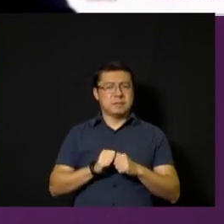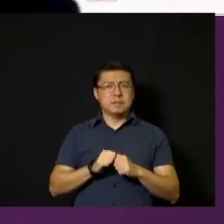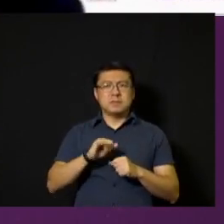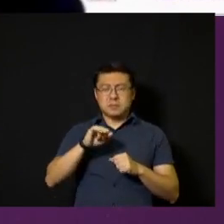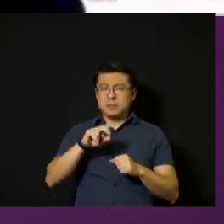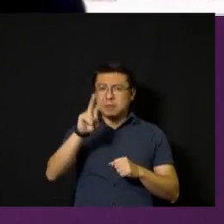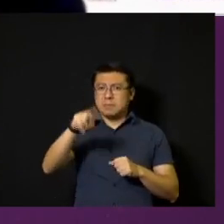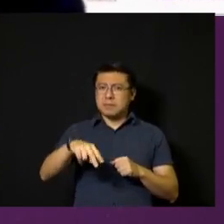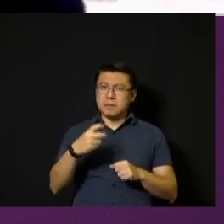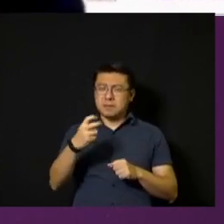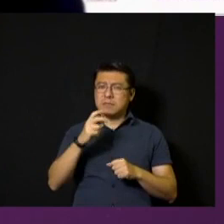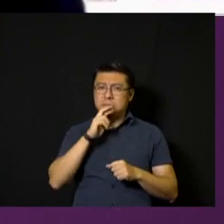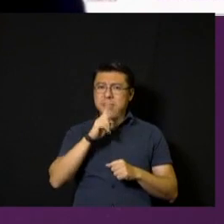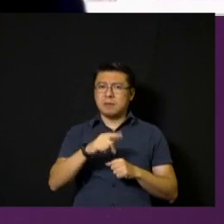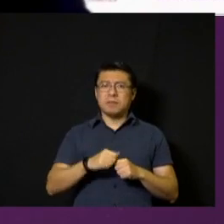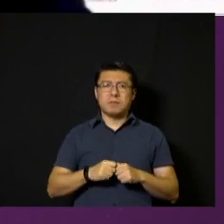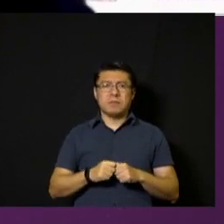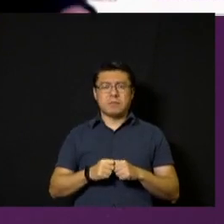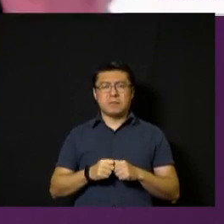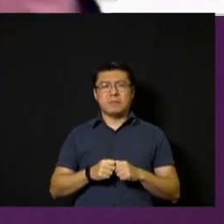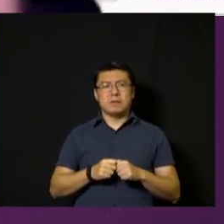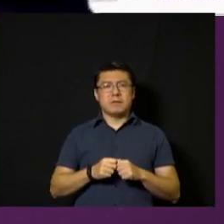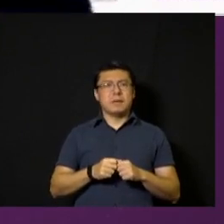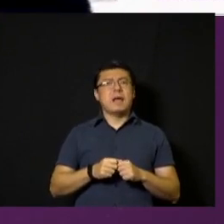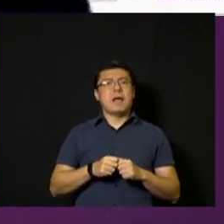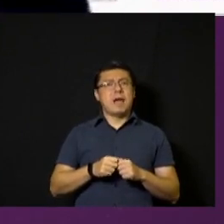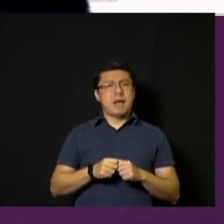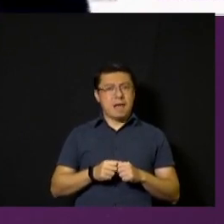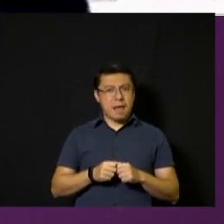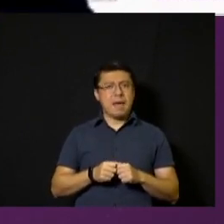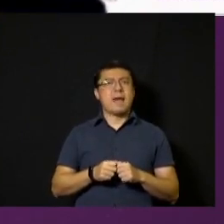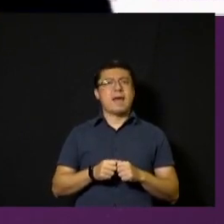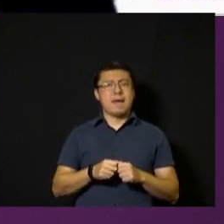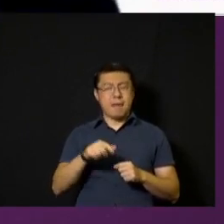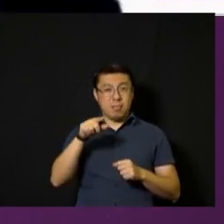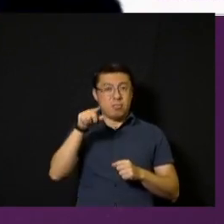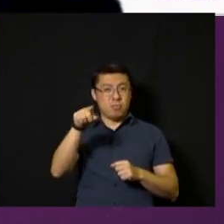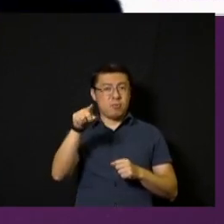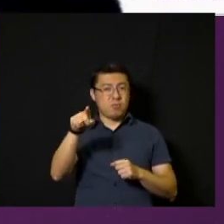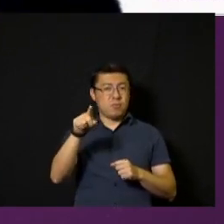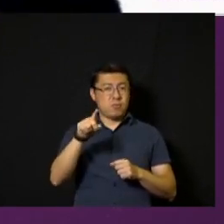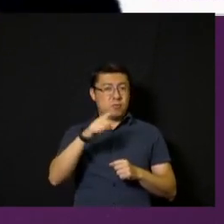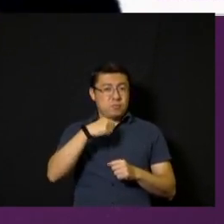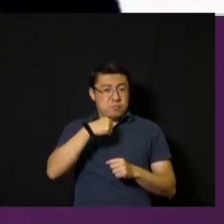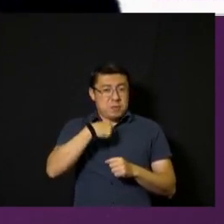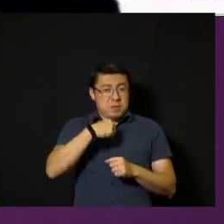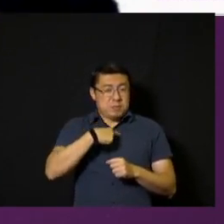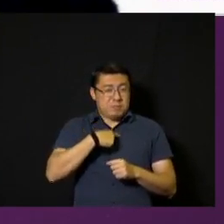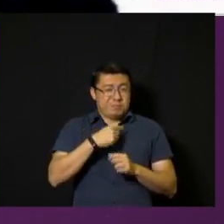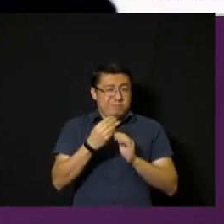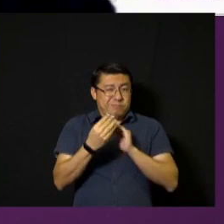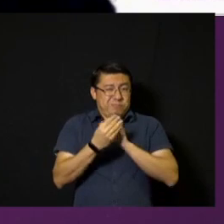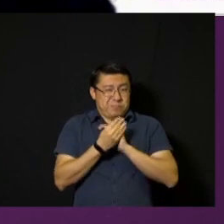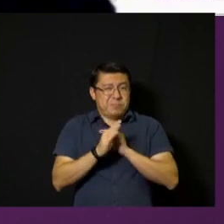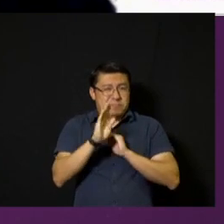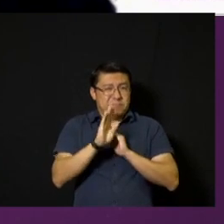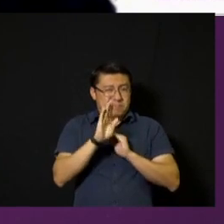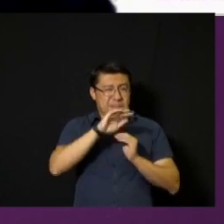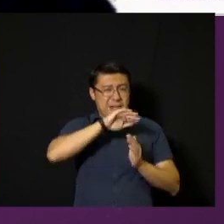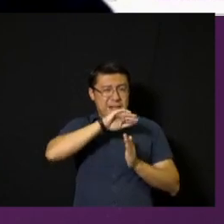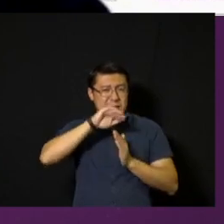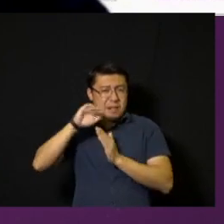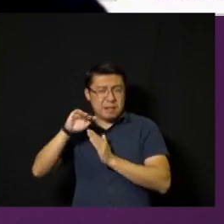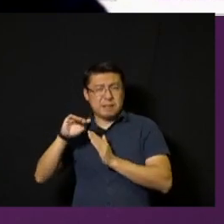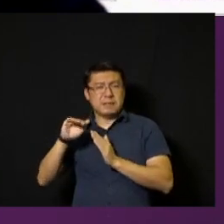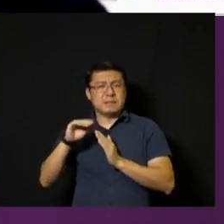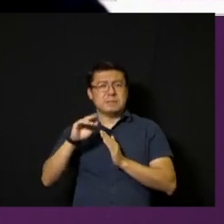changed. I don't know how to explain that. The fact of getting out of the equation, go for the others,